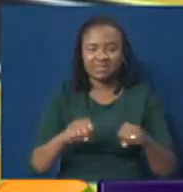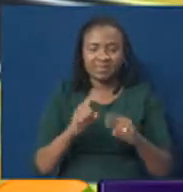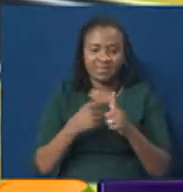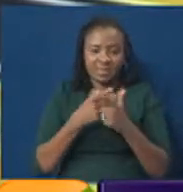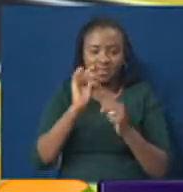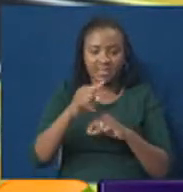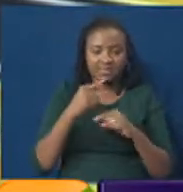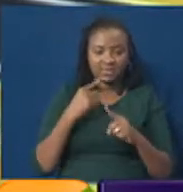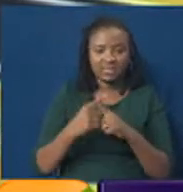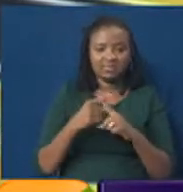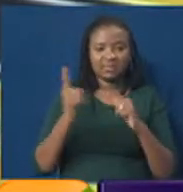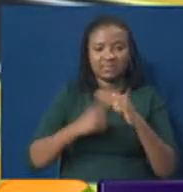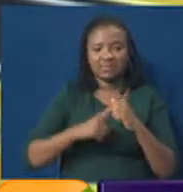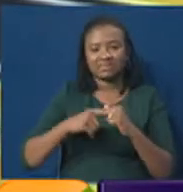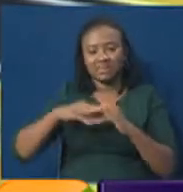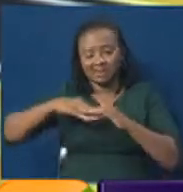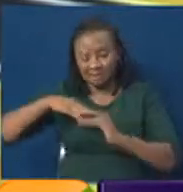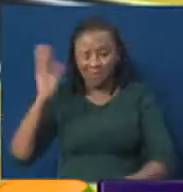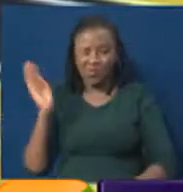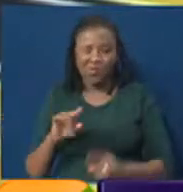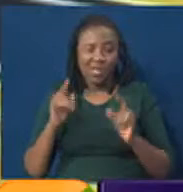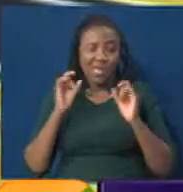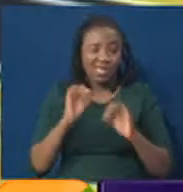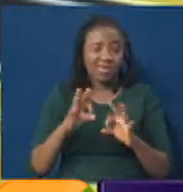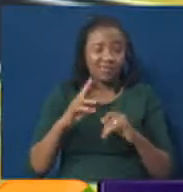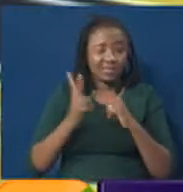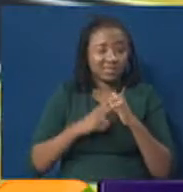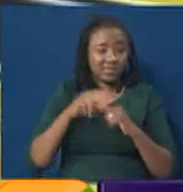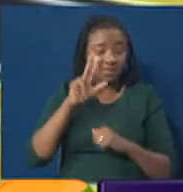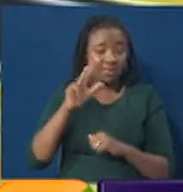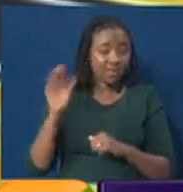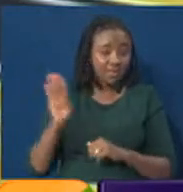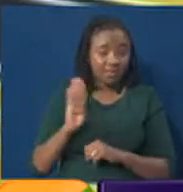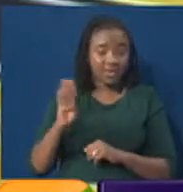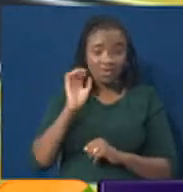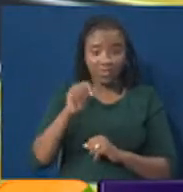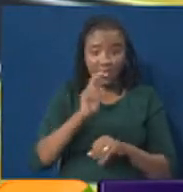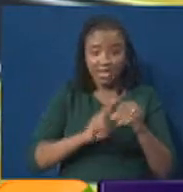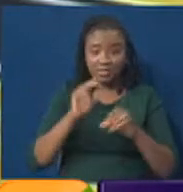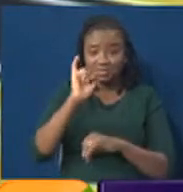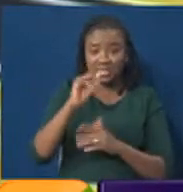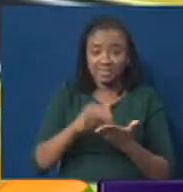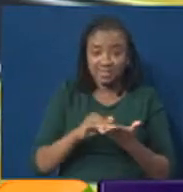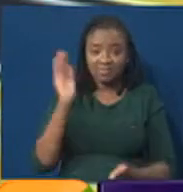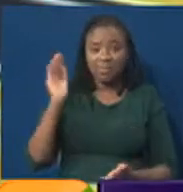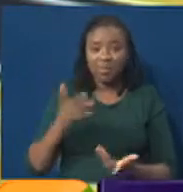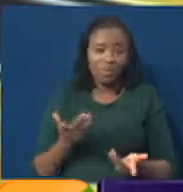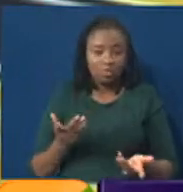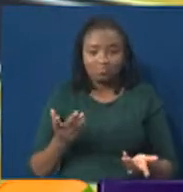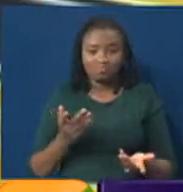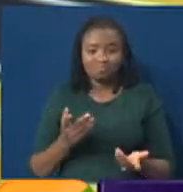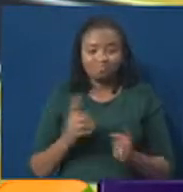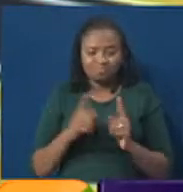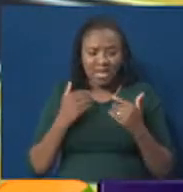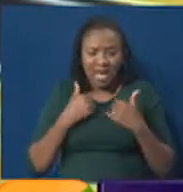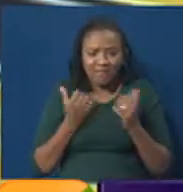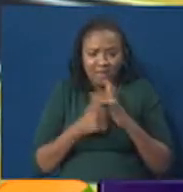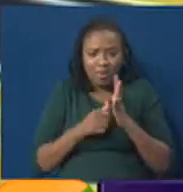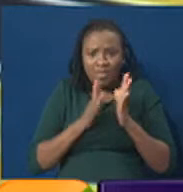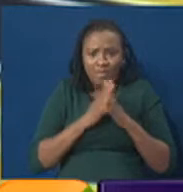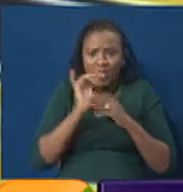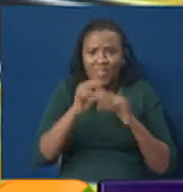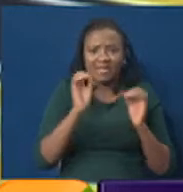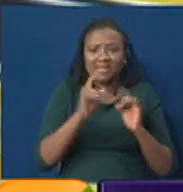imagine if 73 billion is able to leverage 10 times and we get 700 billion. Was it, I don't have a problem with that. The question is